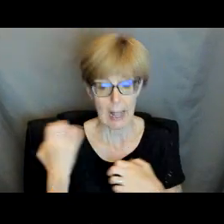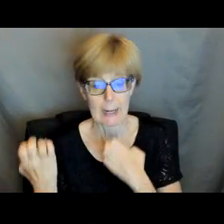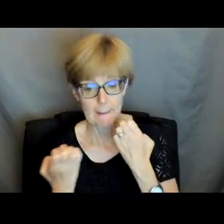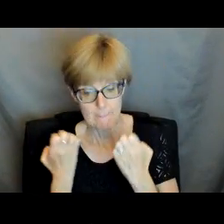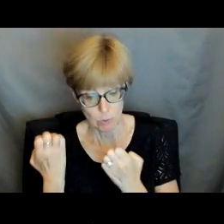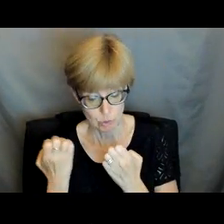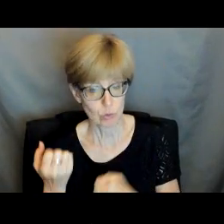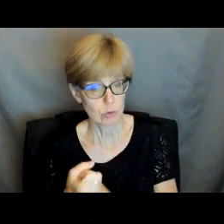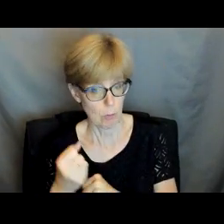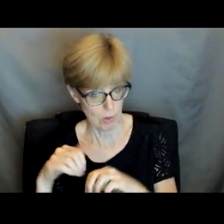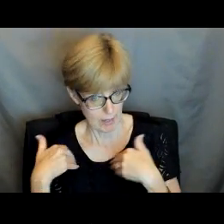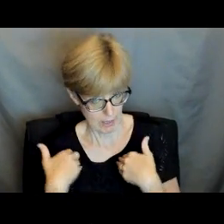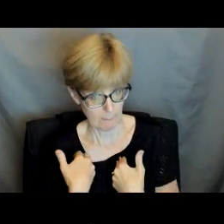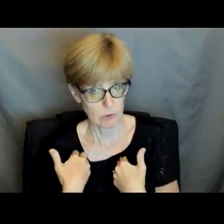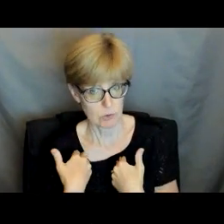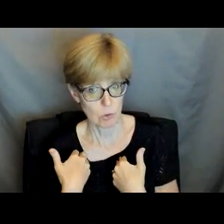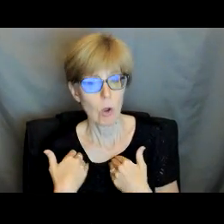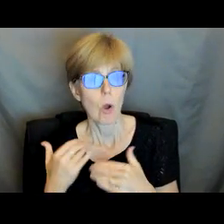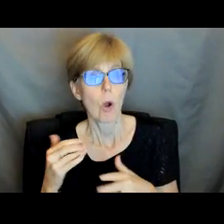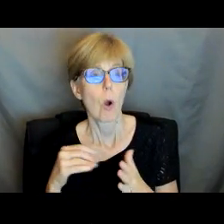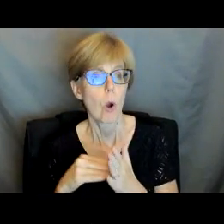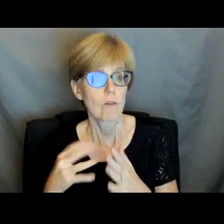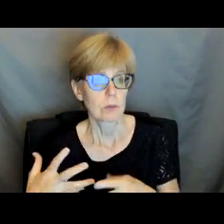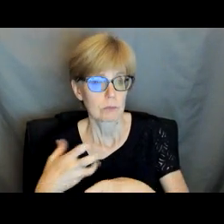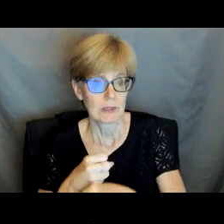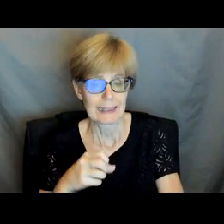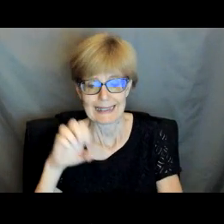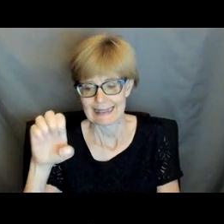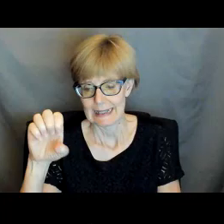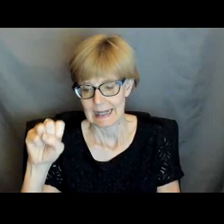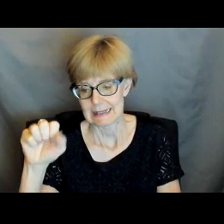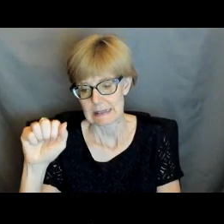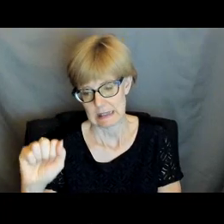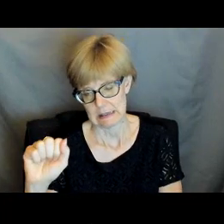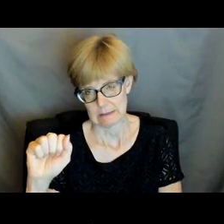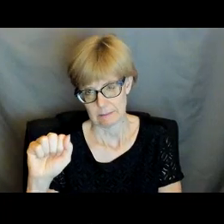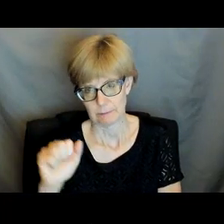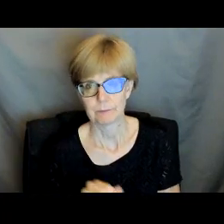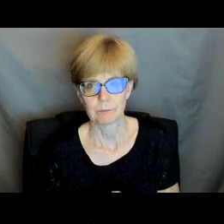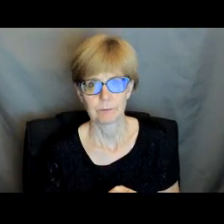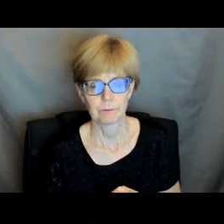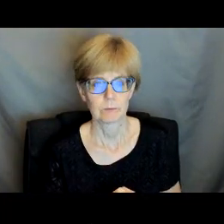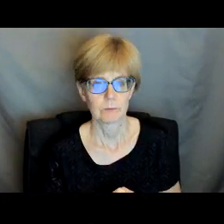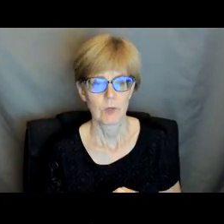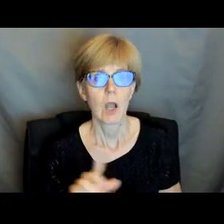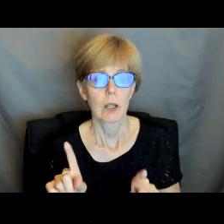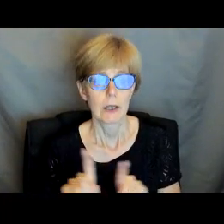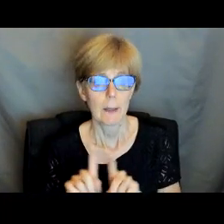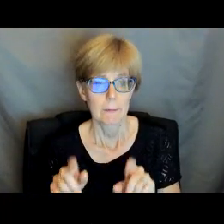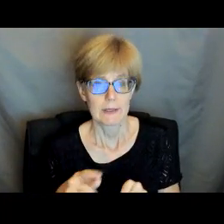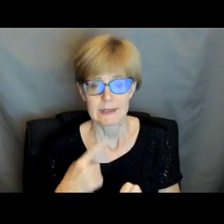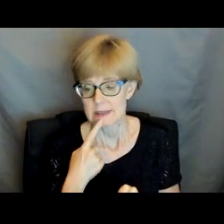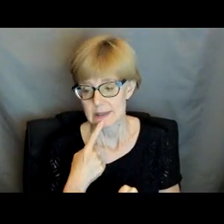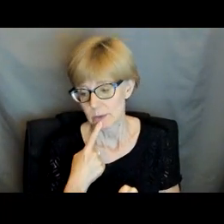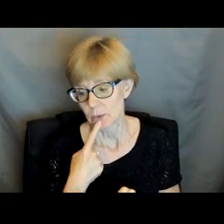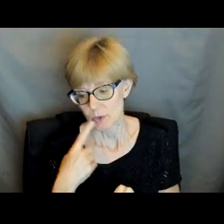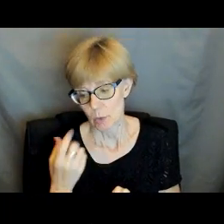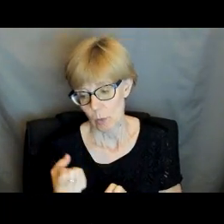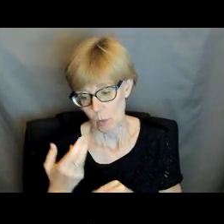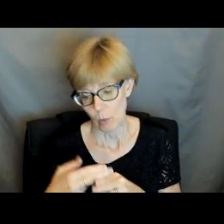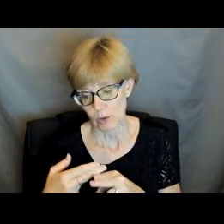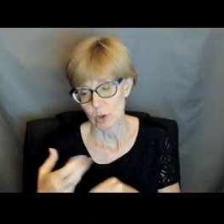animals, which are often abbreviated to ESAs. Sometimes these are also referred to as support animals.